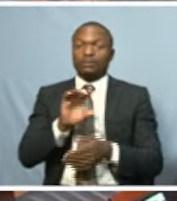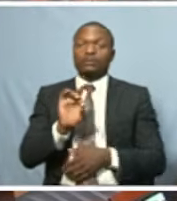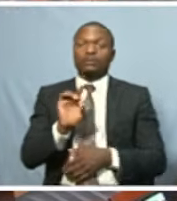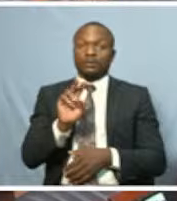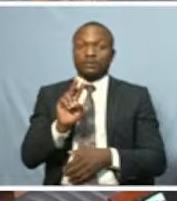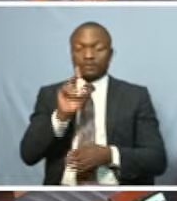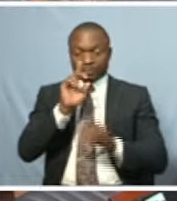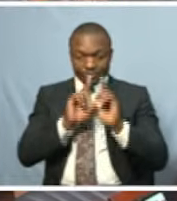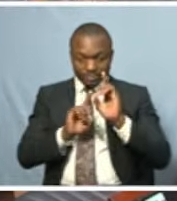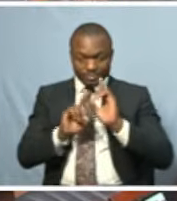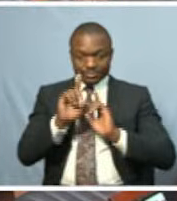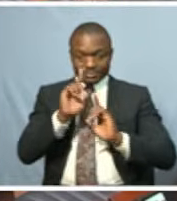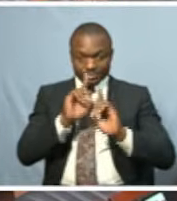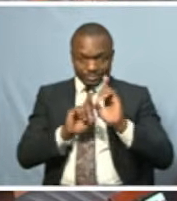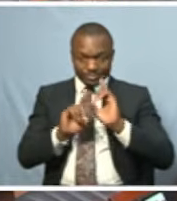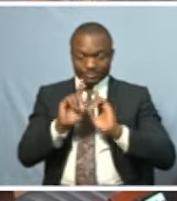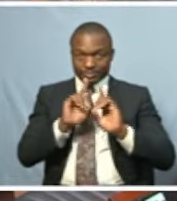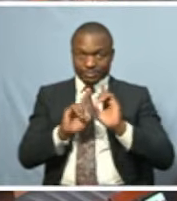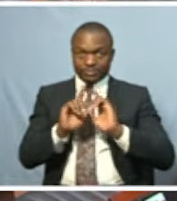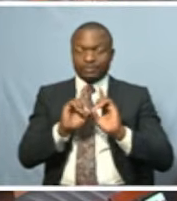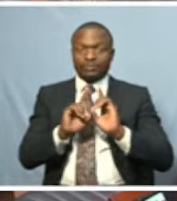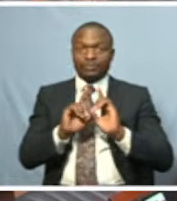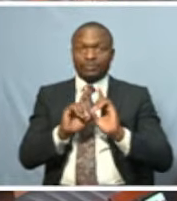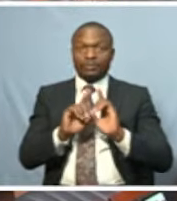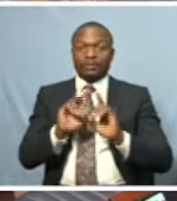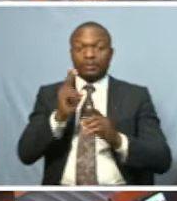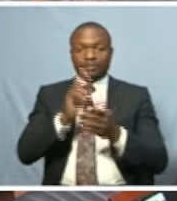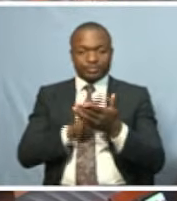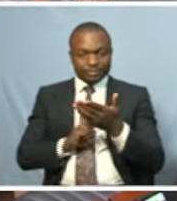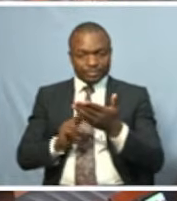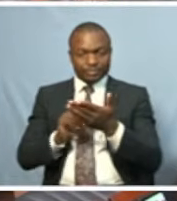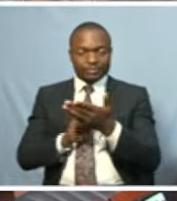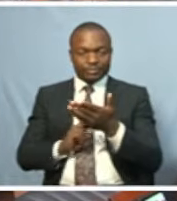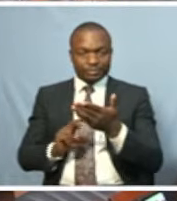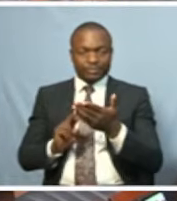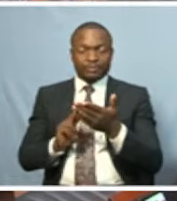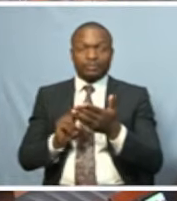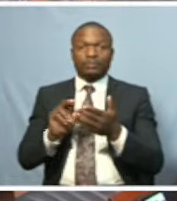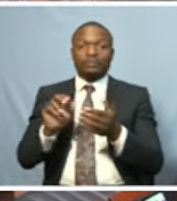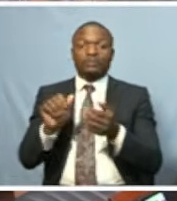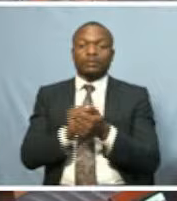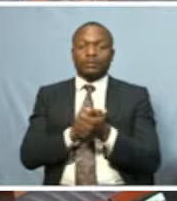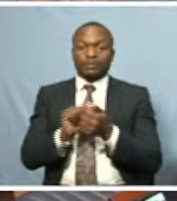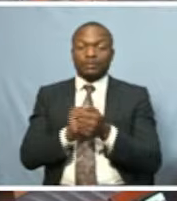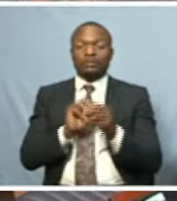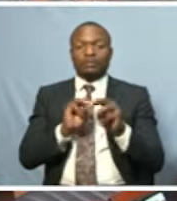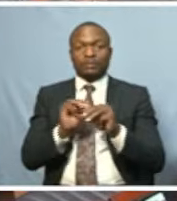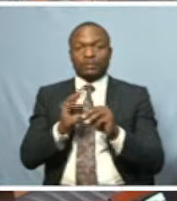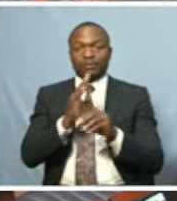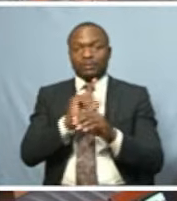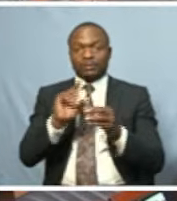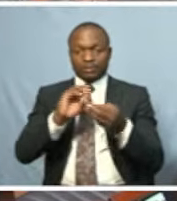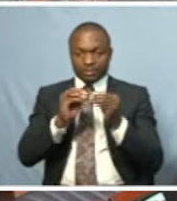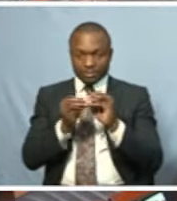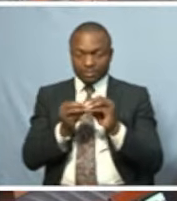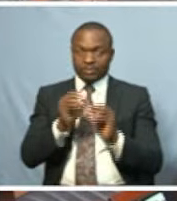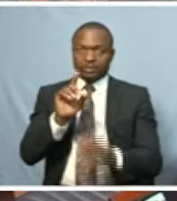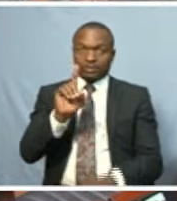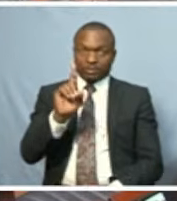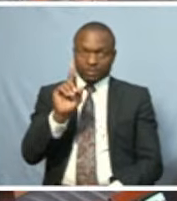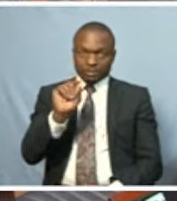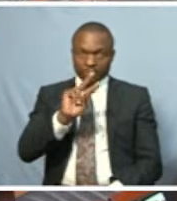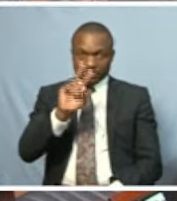also consideration of one bill, a second reading, which is the Disaster Management Amendment Bill, National Assembly Bill number 1 of